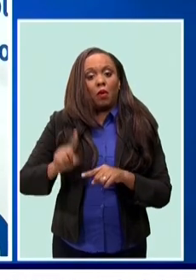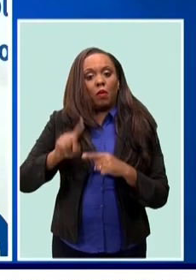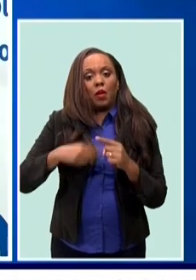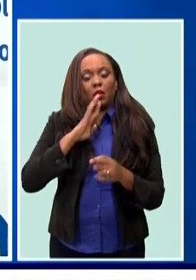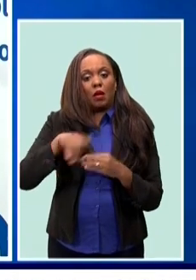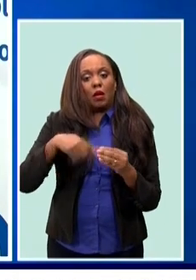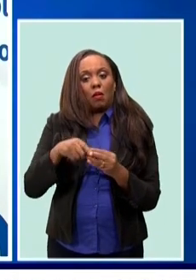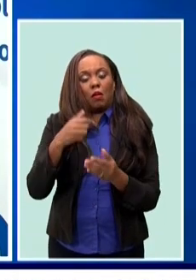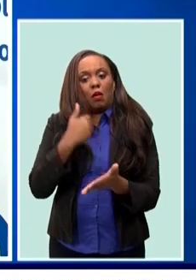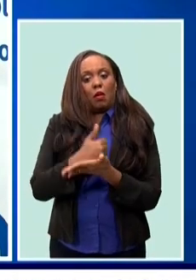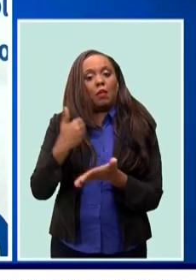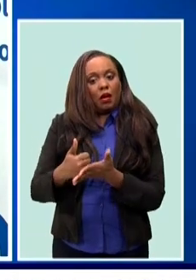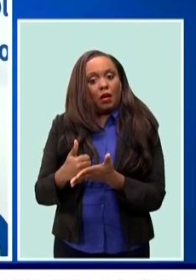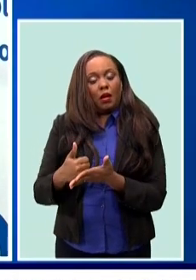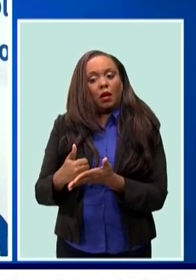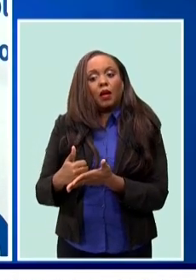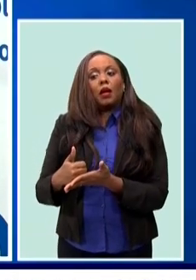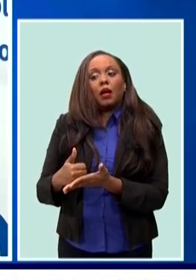they also face